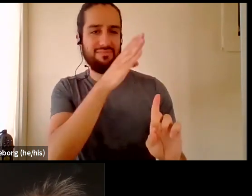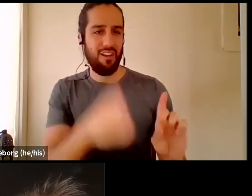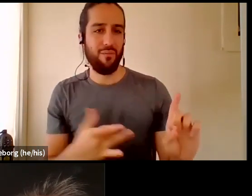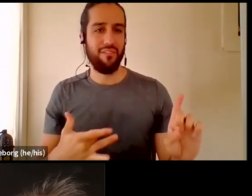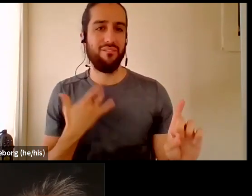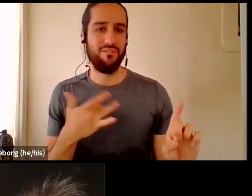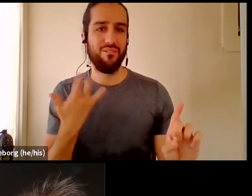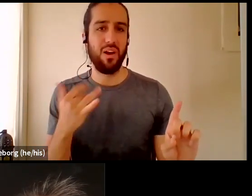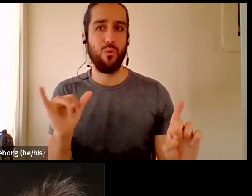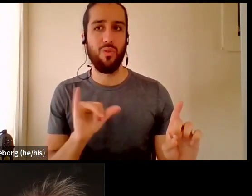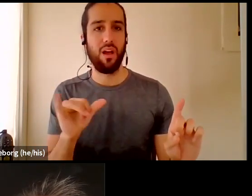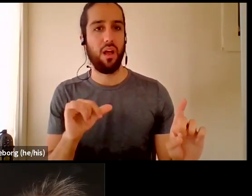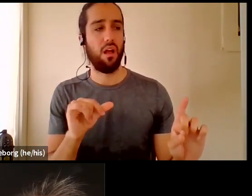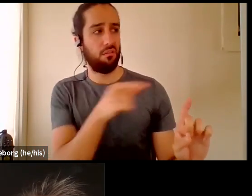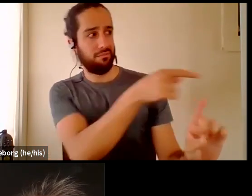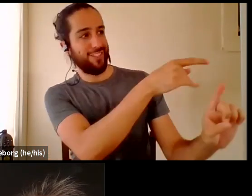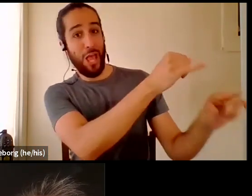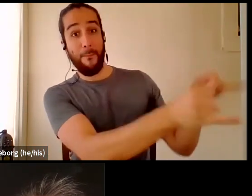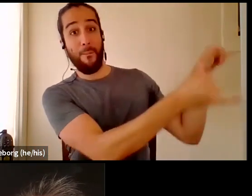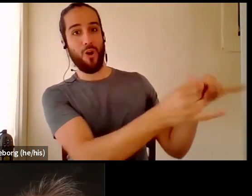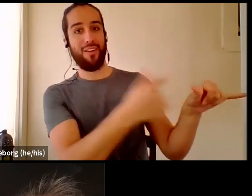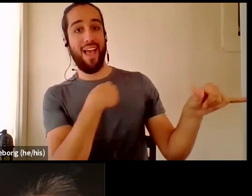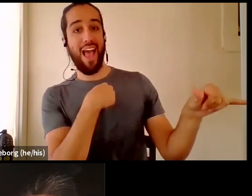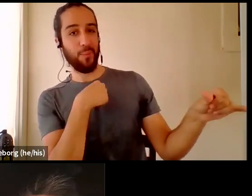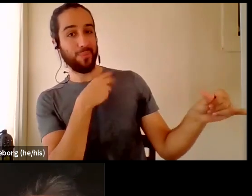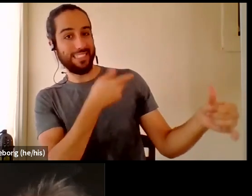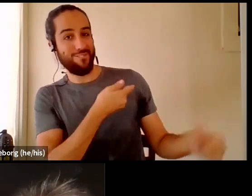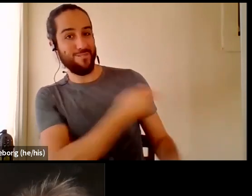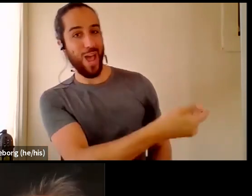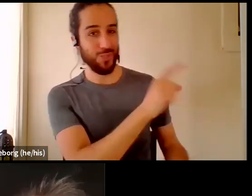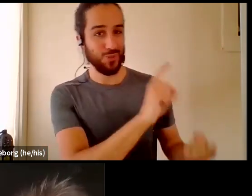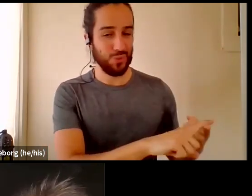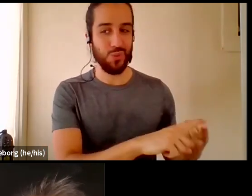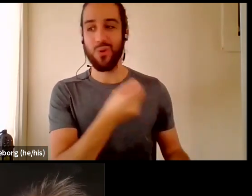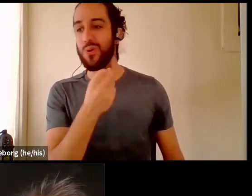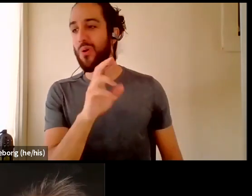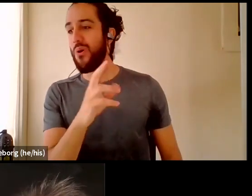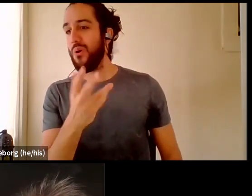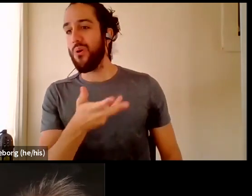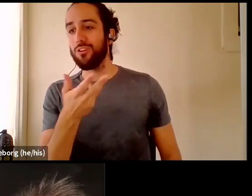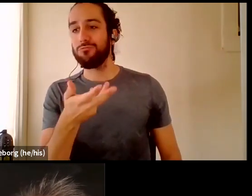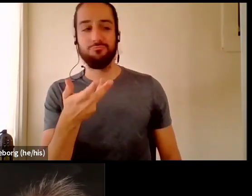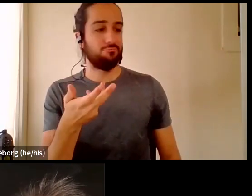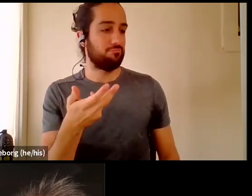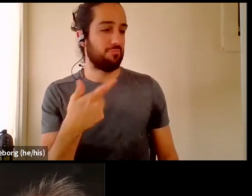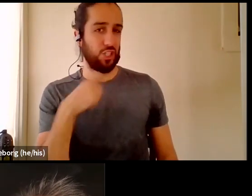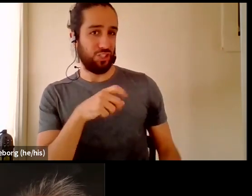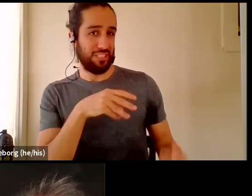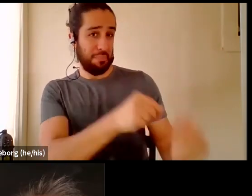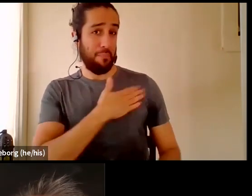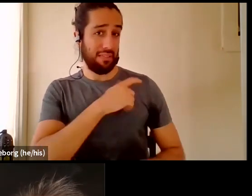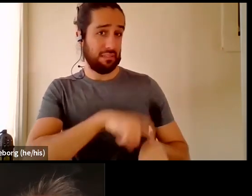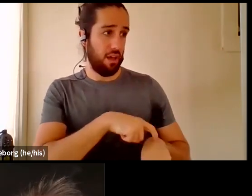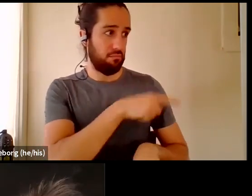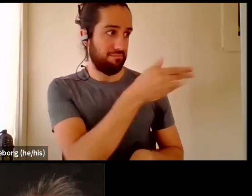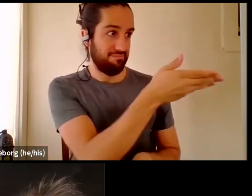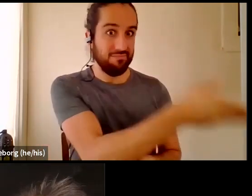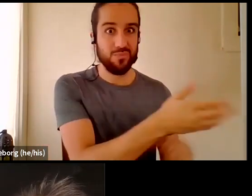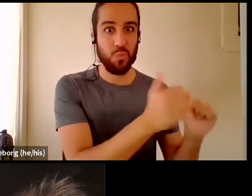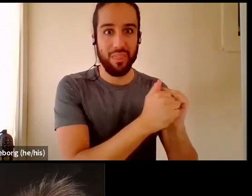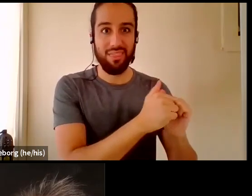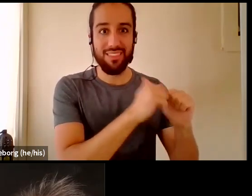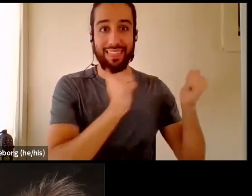a party I was invited to, or a place that I should be spending my time, which literally like my family would be like, why are you doing that? Like,